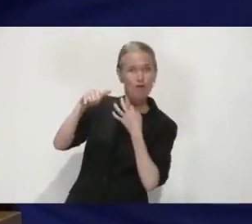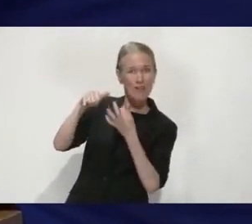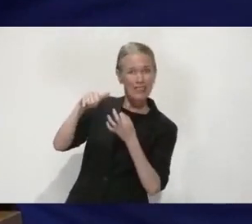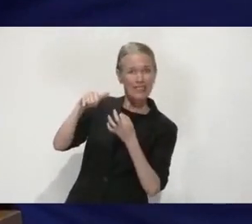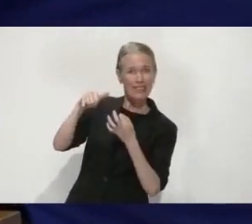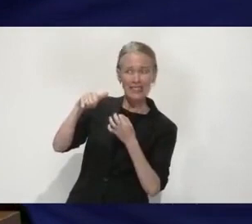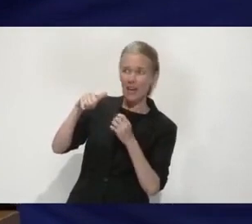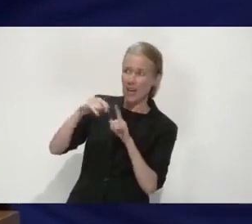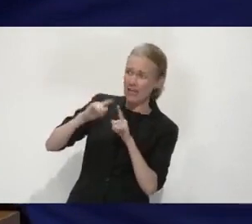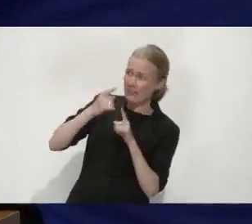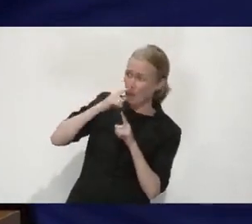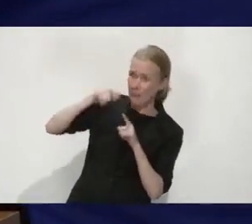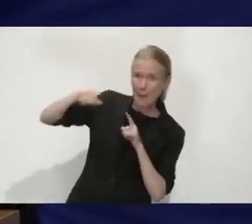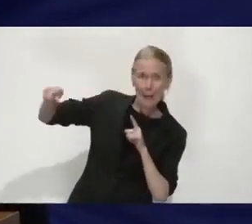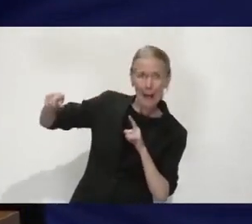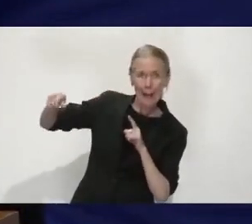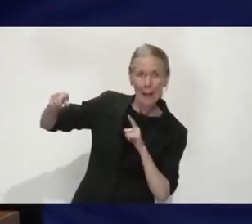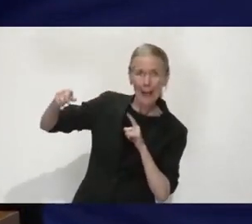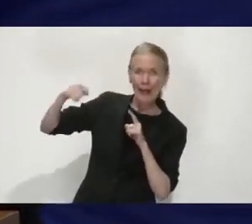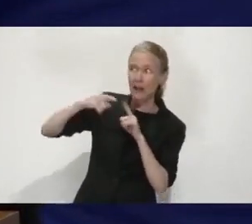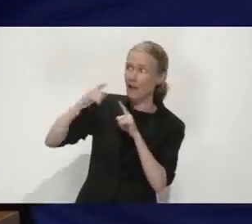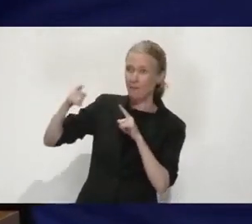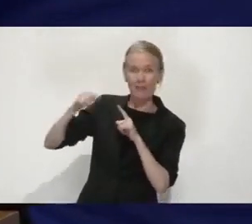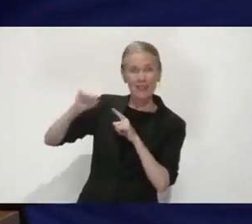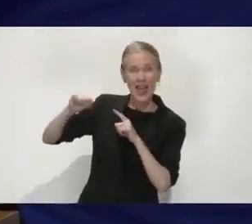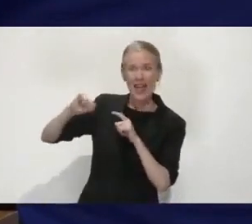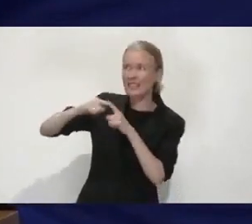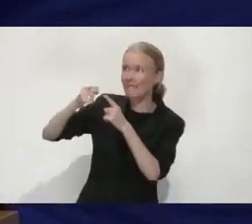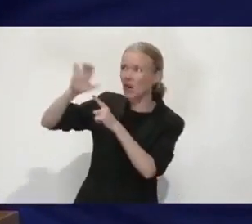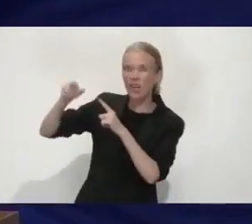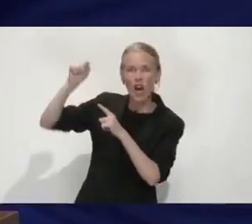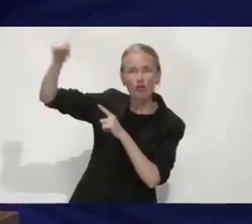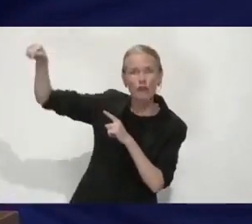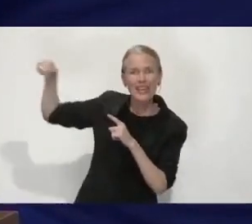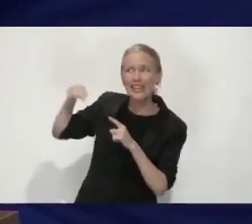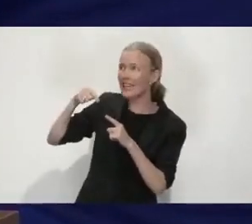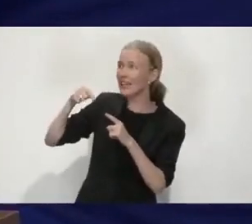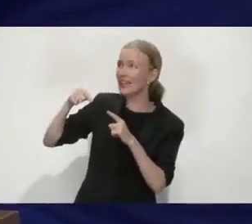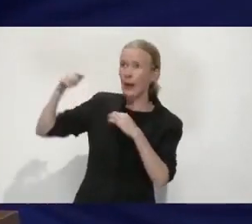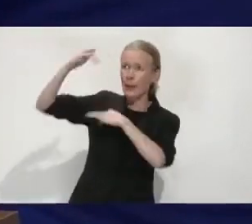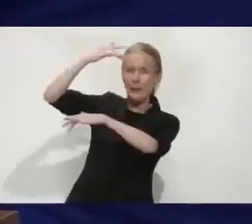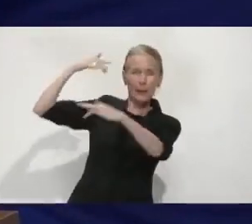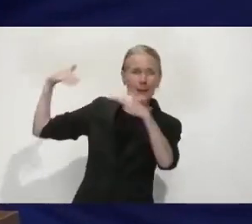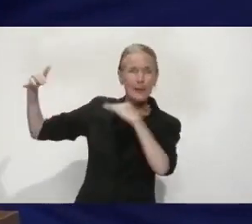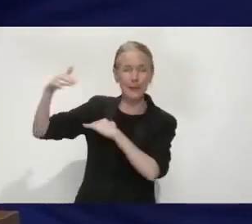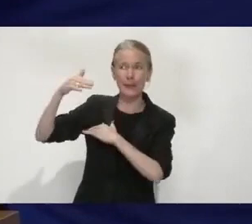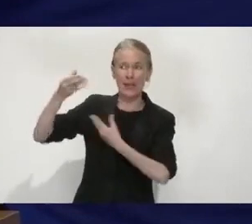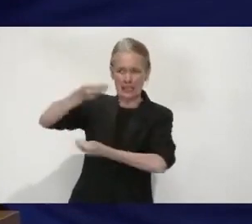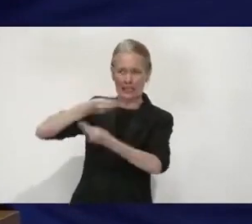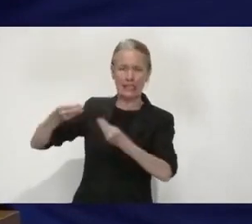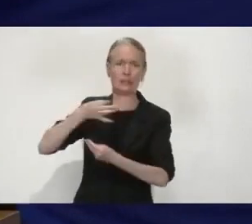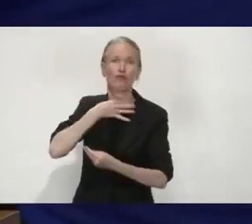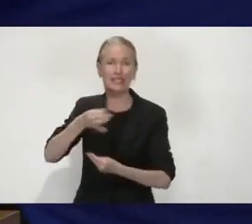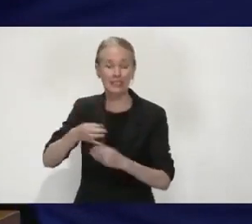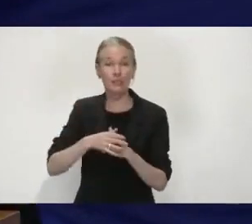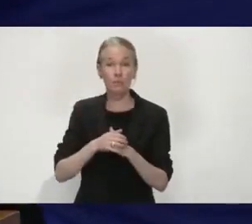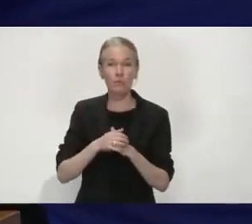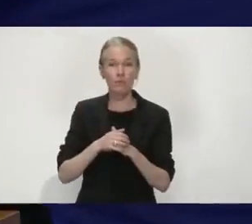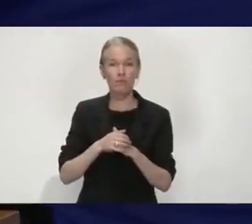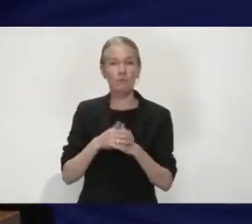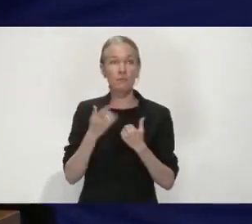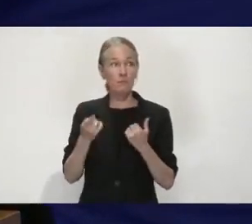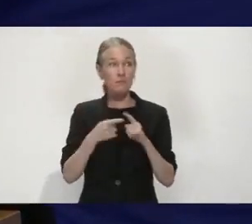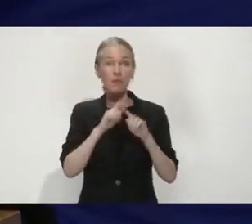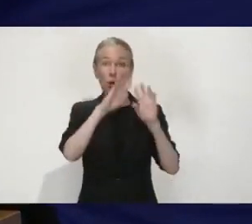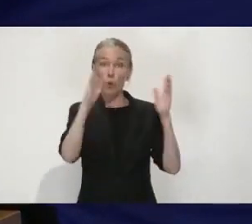from a range of places that are transiting from all different parts of the world. Particularly as New Zealanders coming home from the riskiest parts of the world won't be